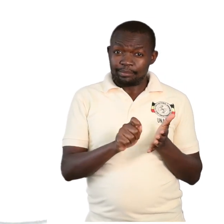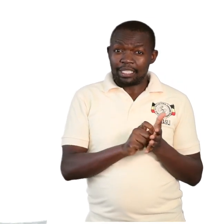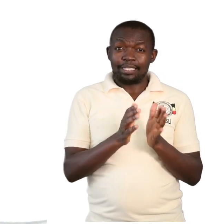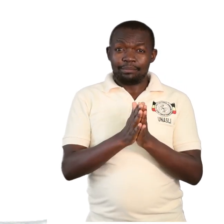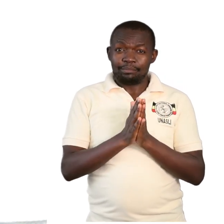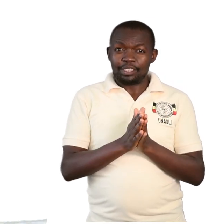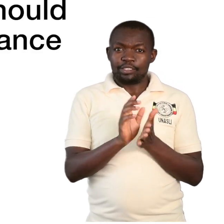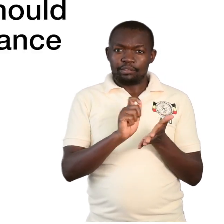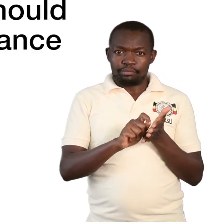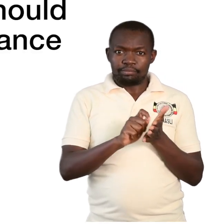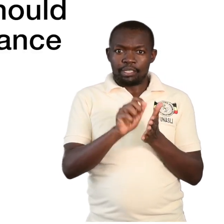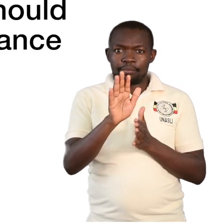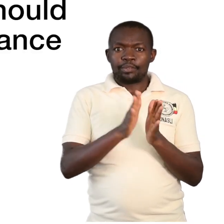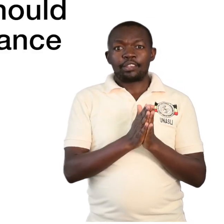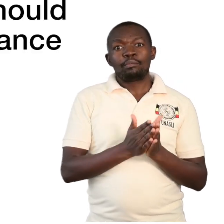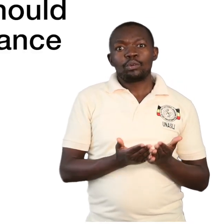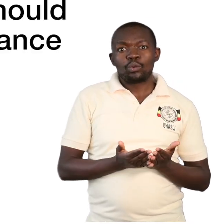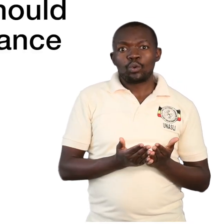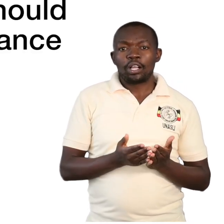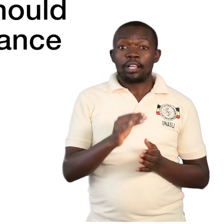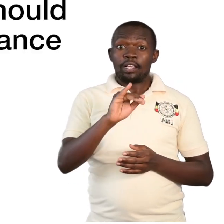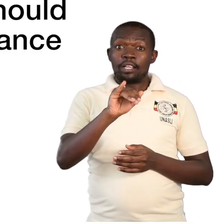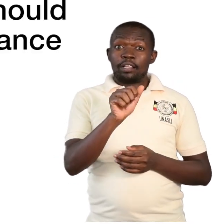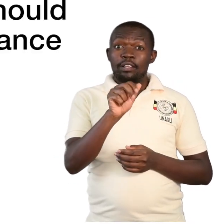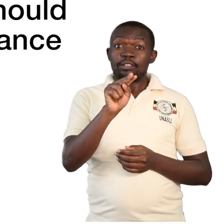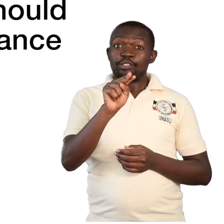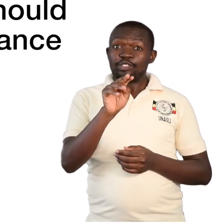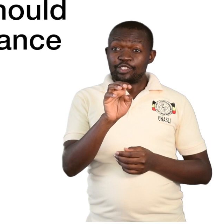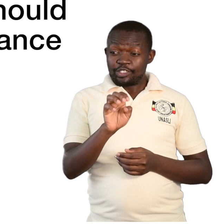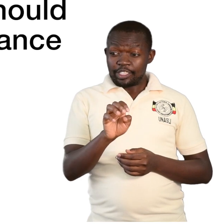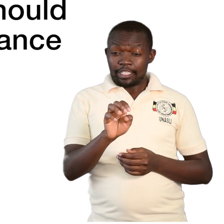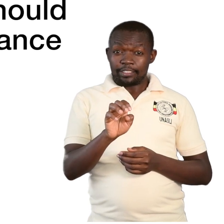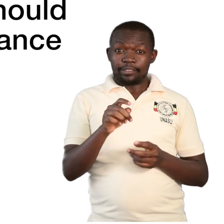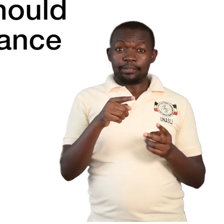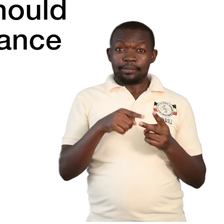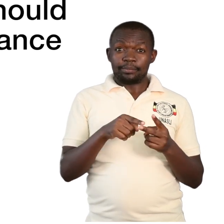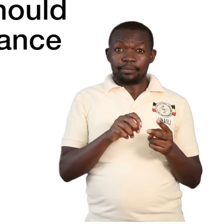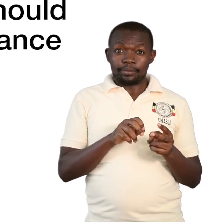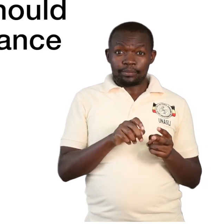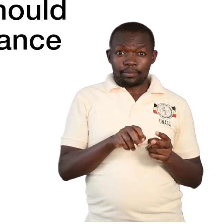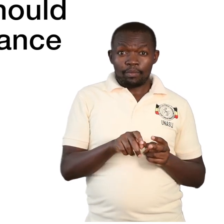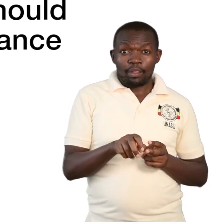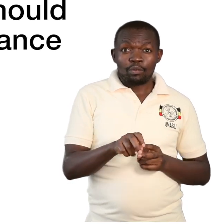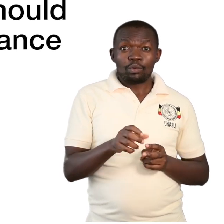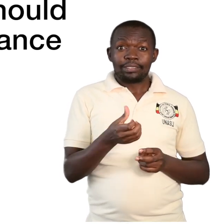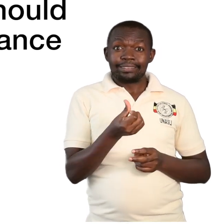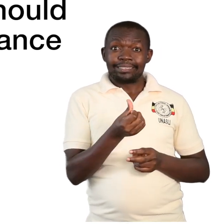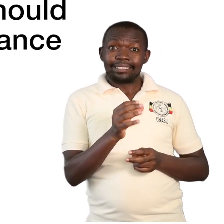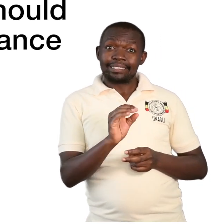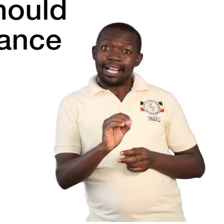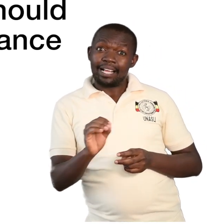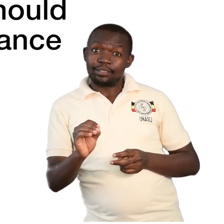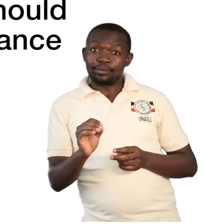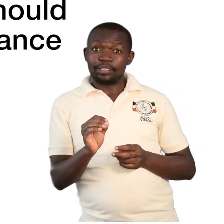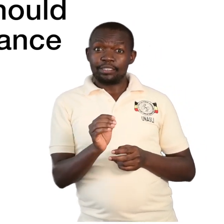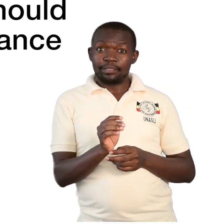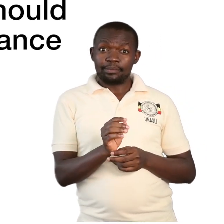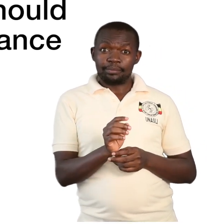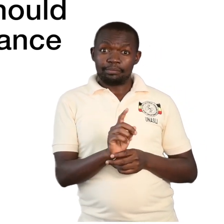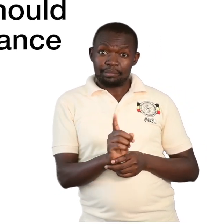question in your book. Jane is to walk 600 meters in 5